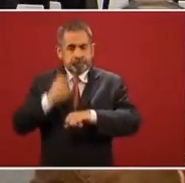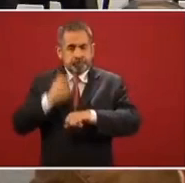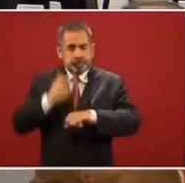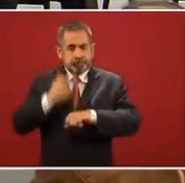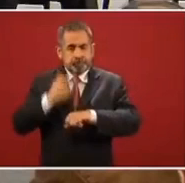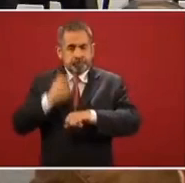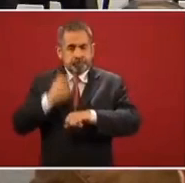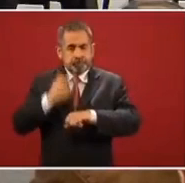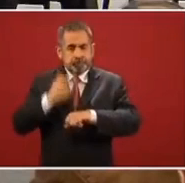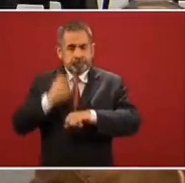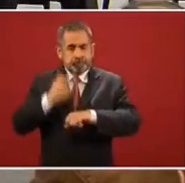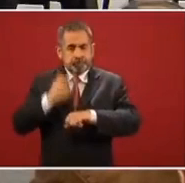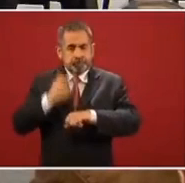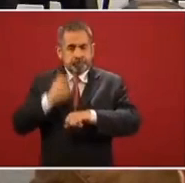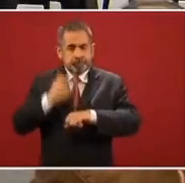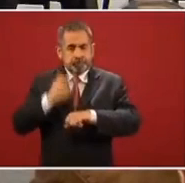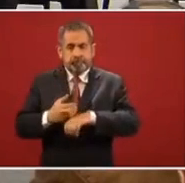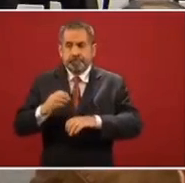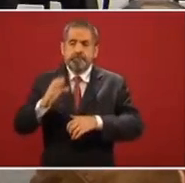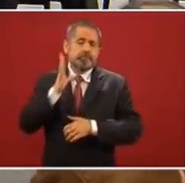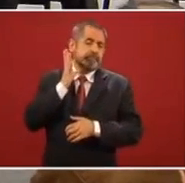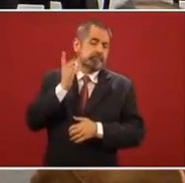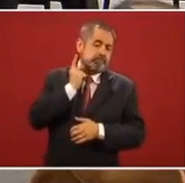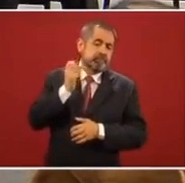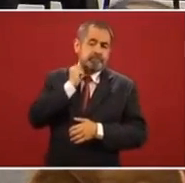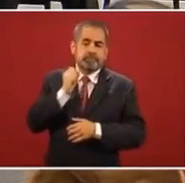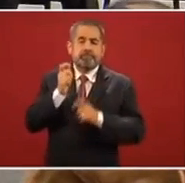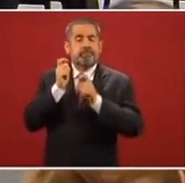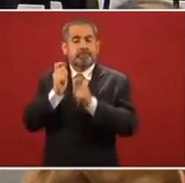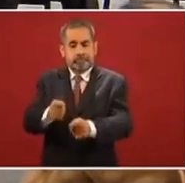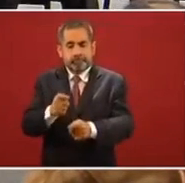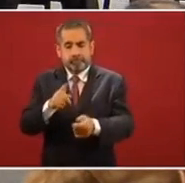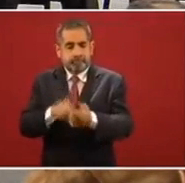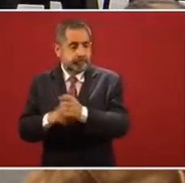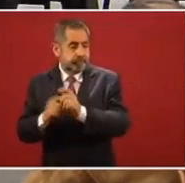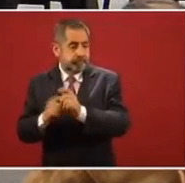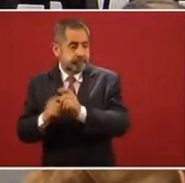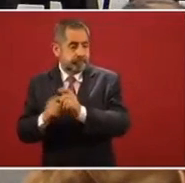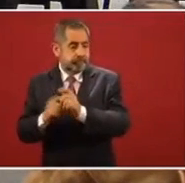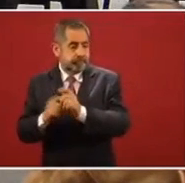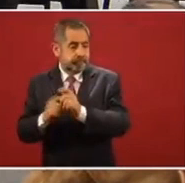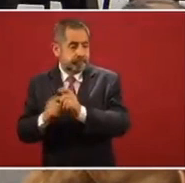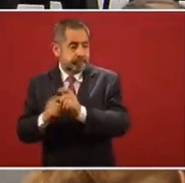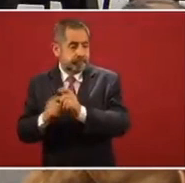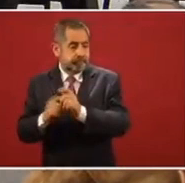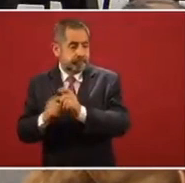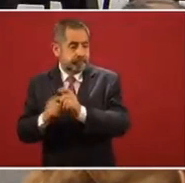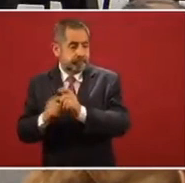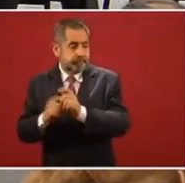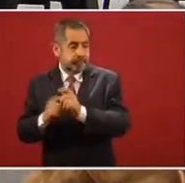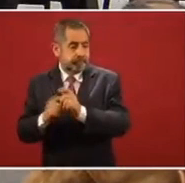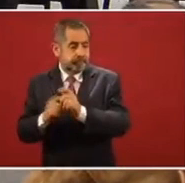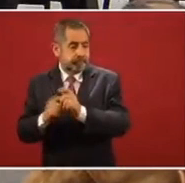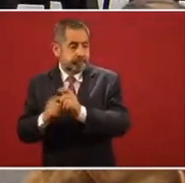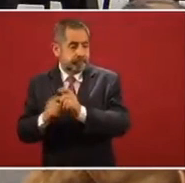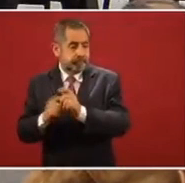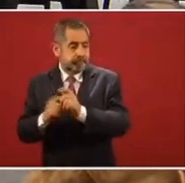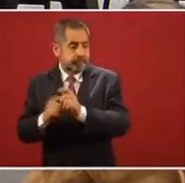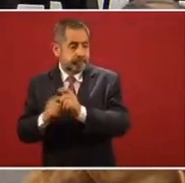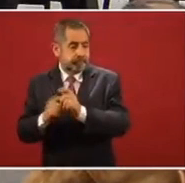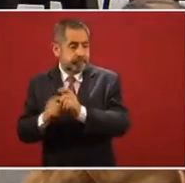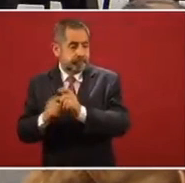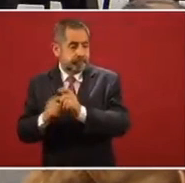attributions of the Council of the Republic. Y le atribuye al Consejo de Salubridad General And it attributes it to the Council of